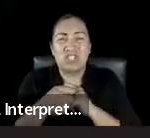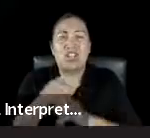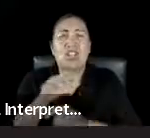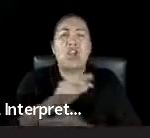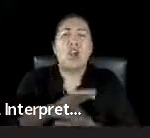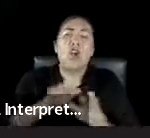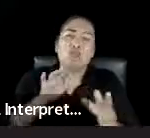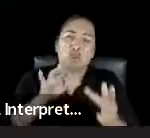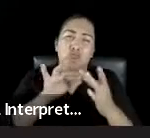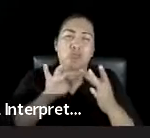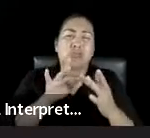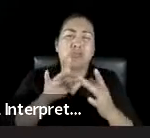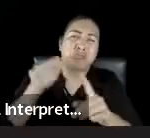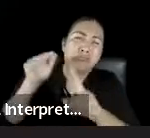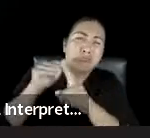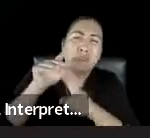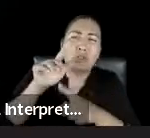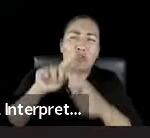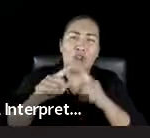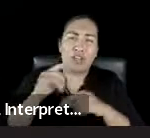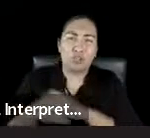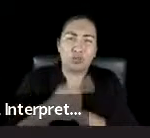today.